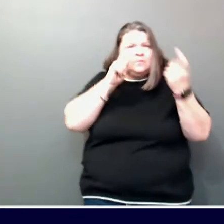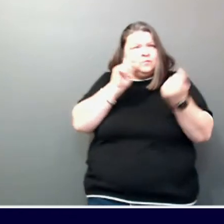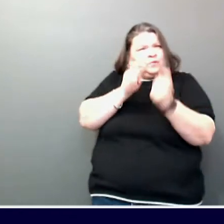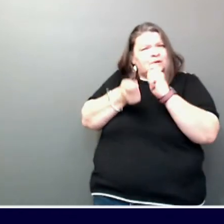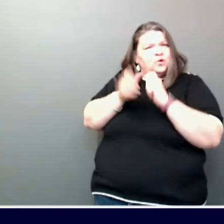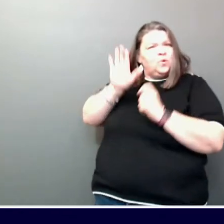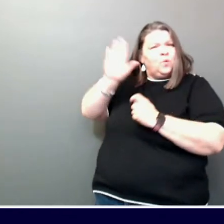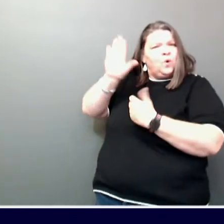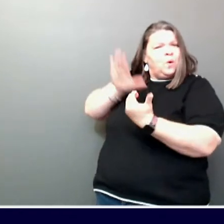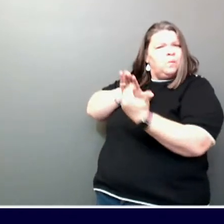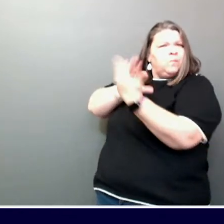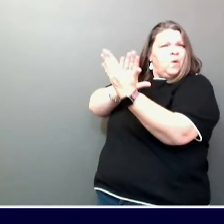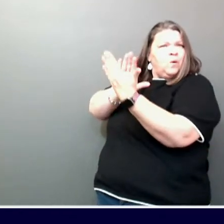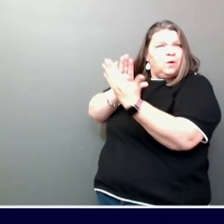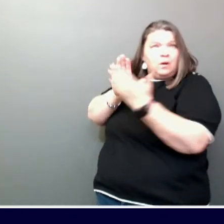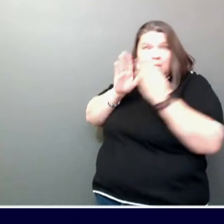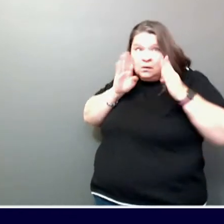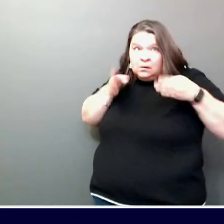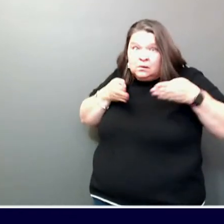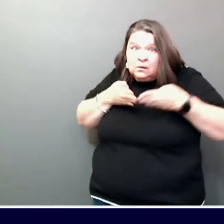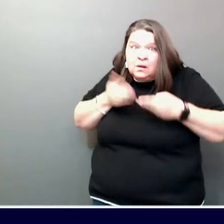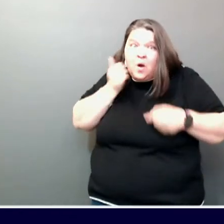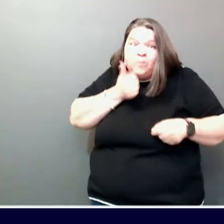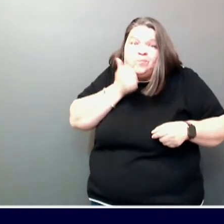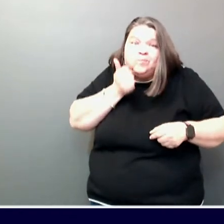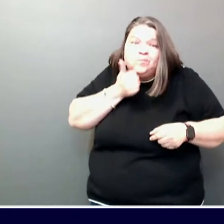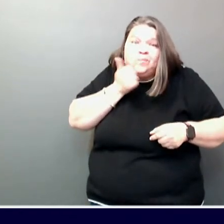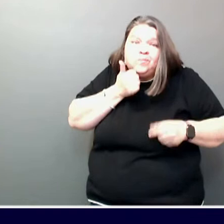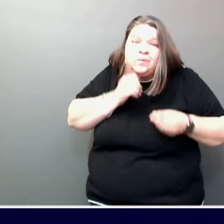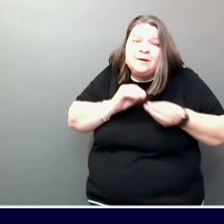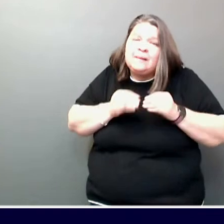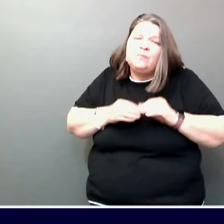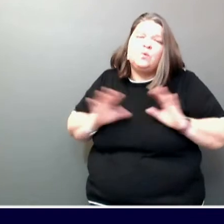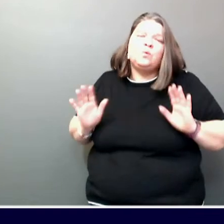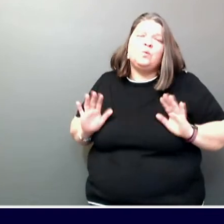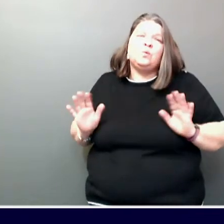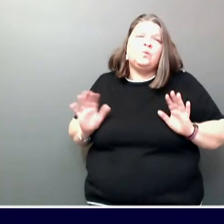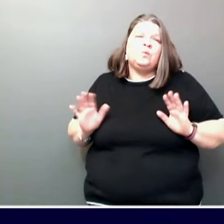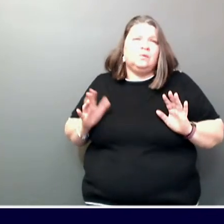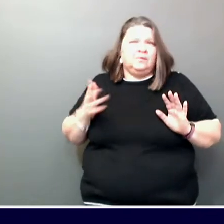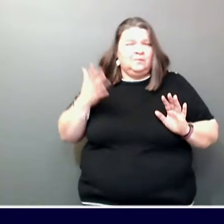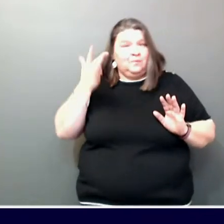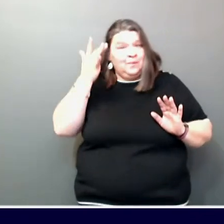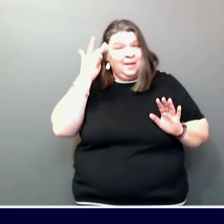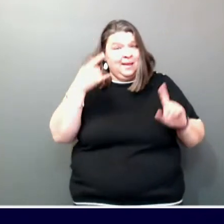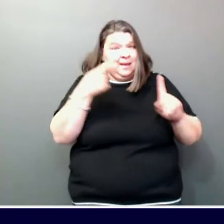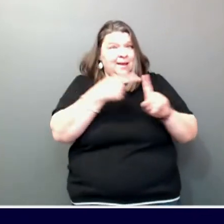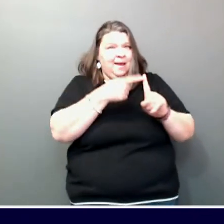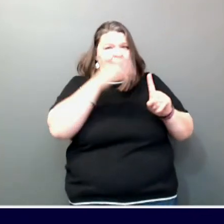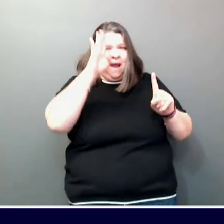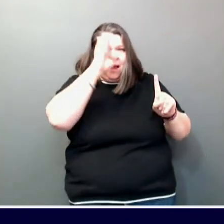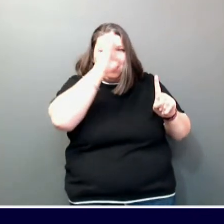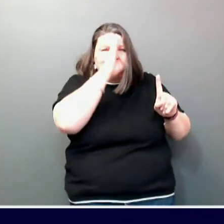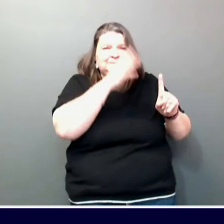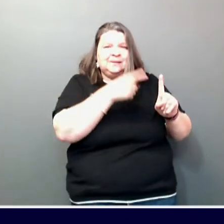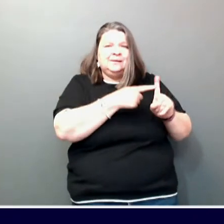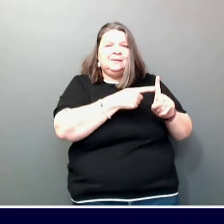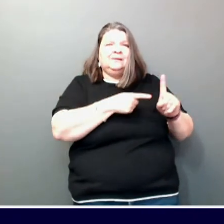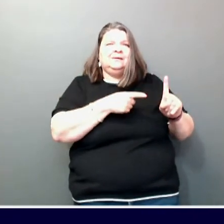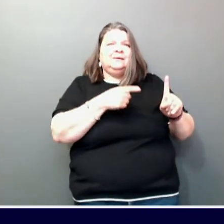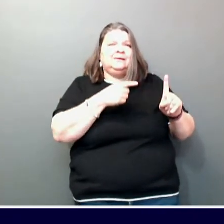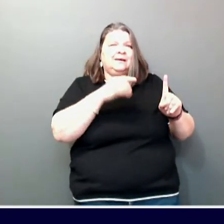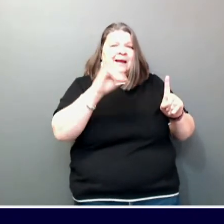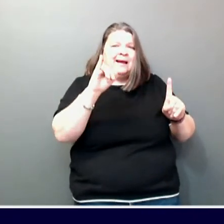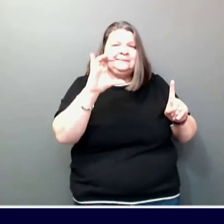right now. So even after all of this is cleared out, because of factors like home tests, as well as a couple others that I'll mention in a moment,